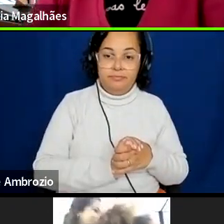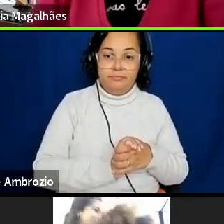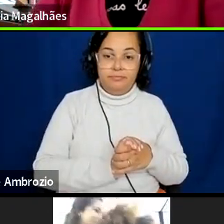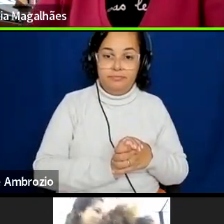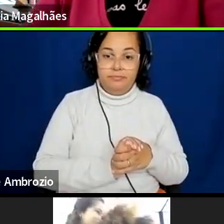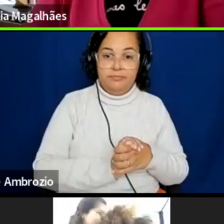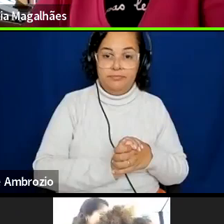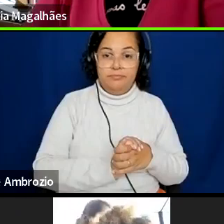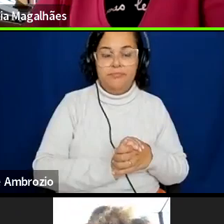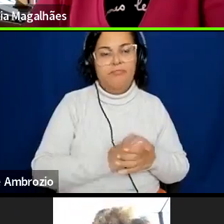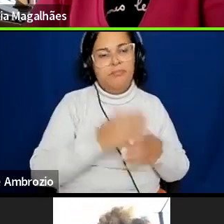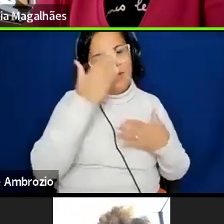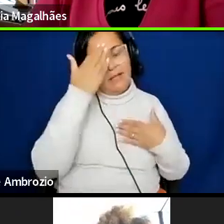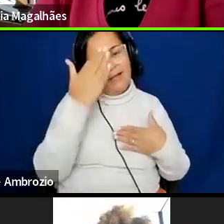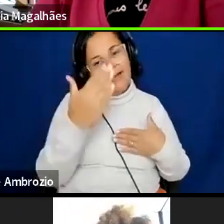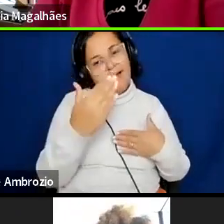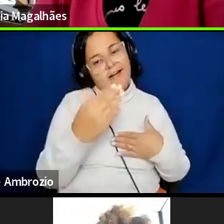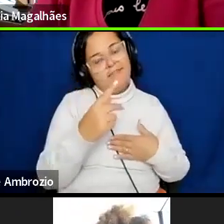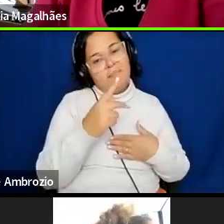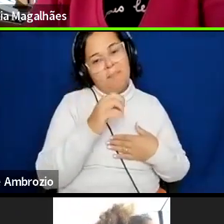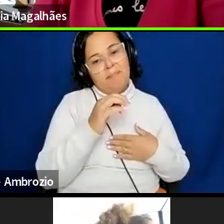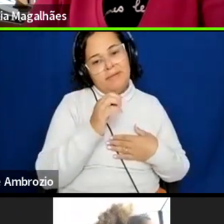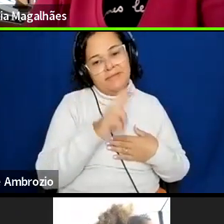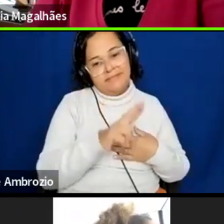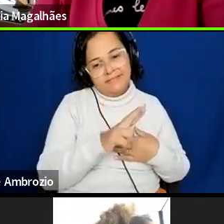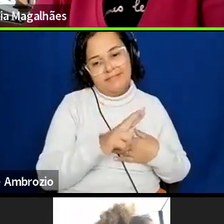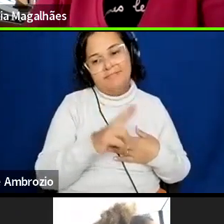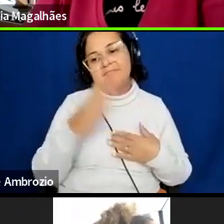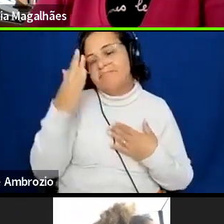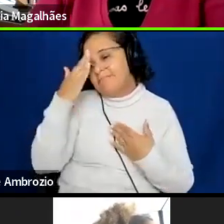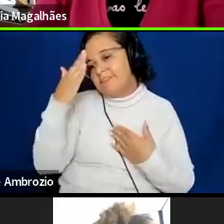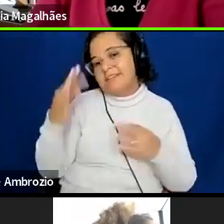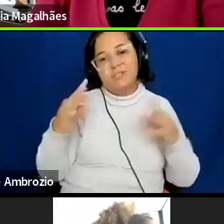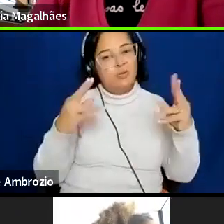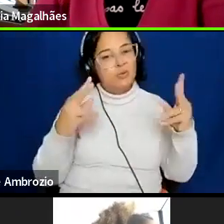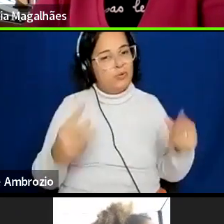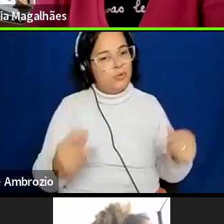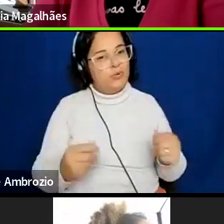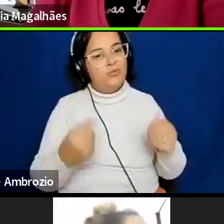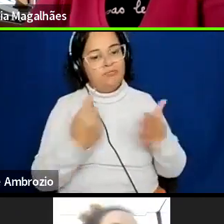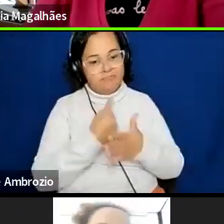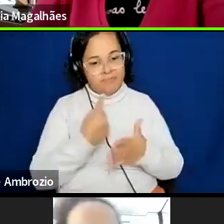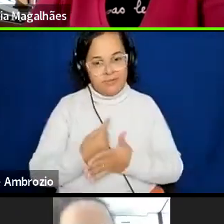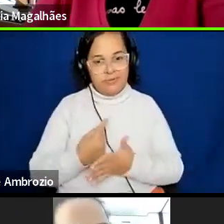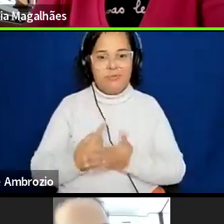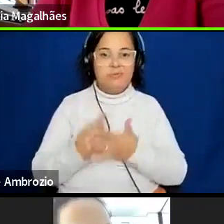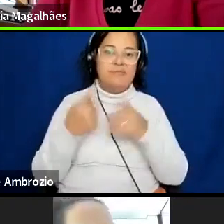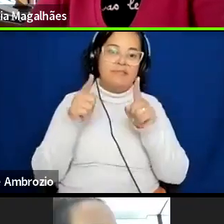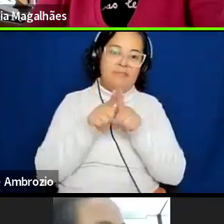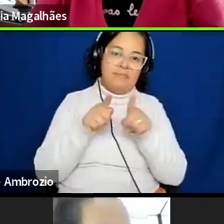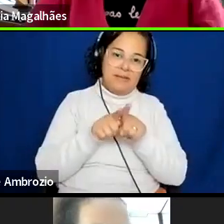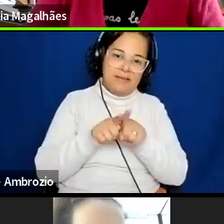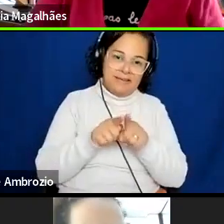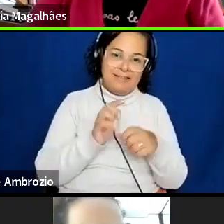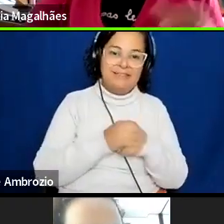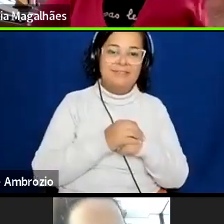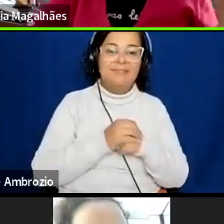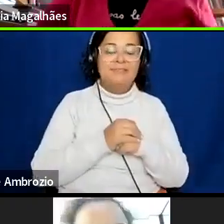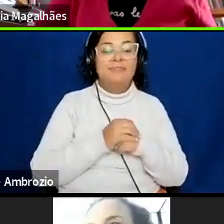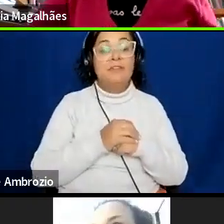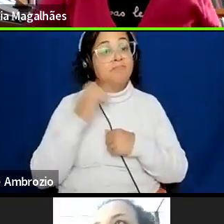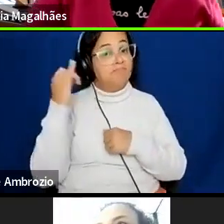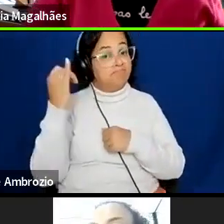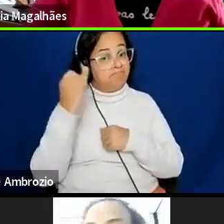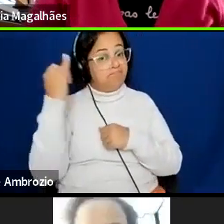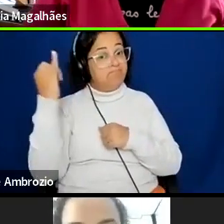Thank you, Peter, and thank you for everybody who make the questions. That is something that is very important for the